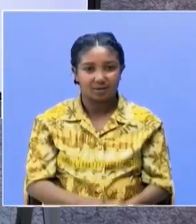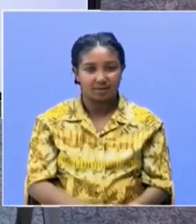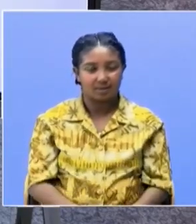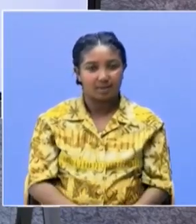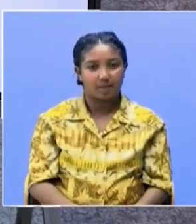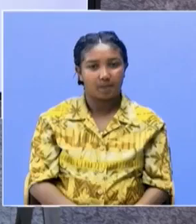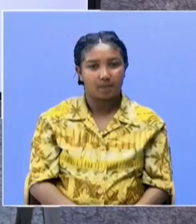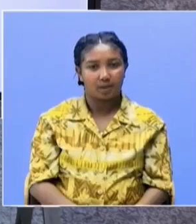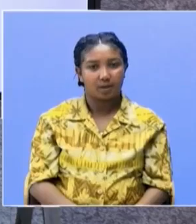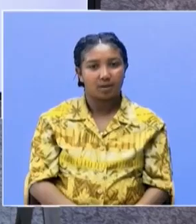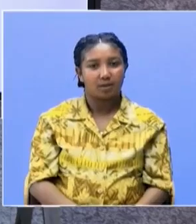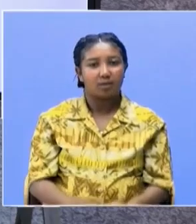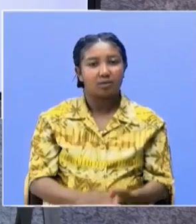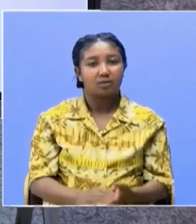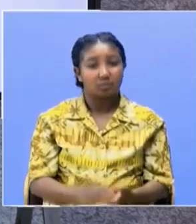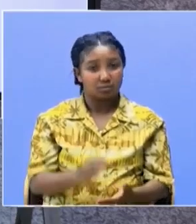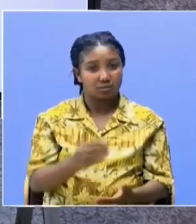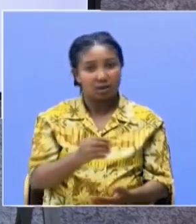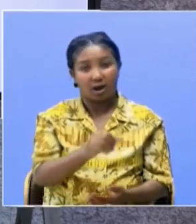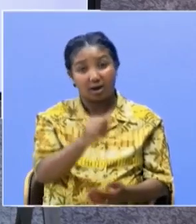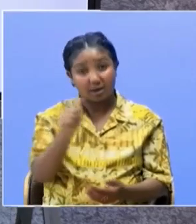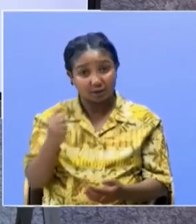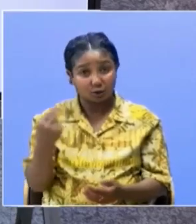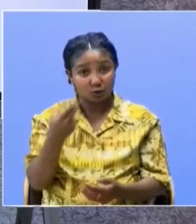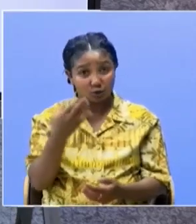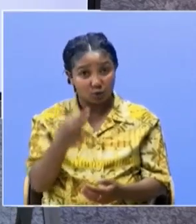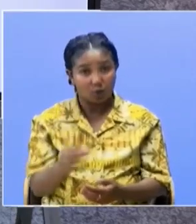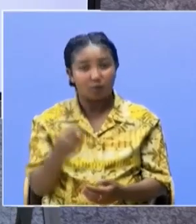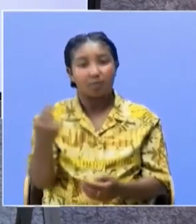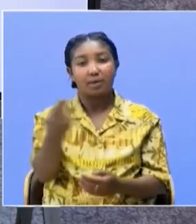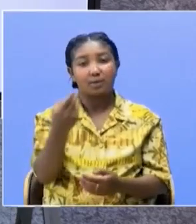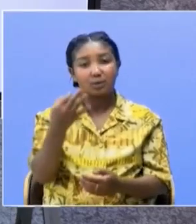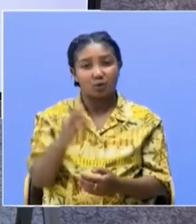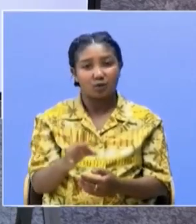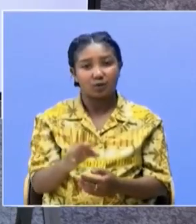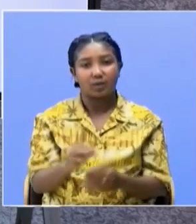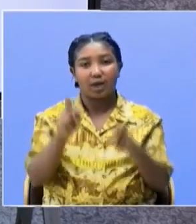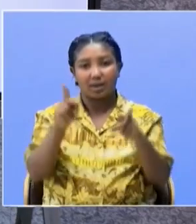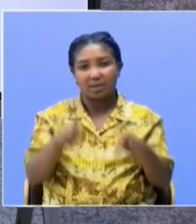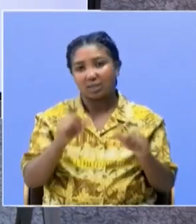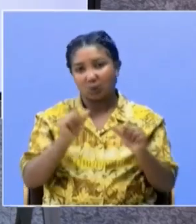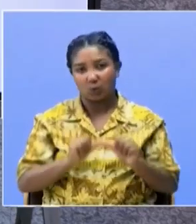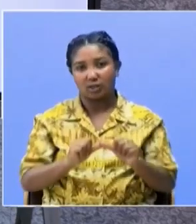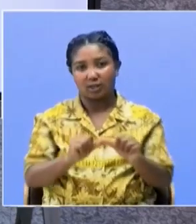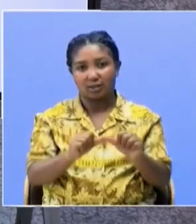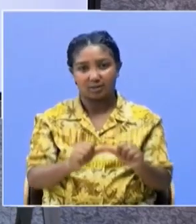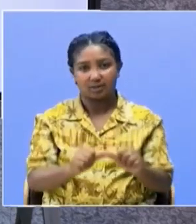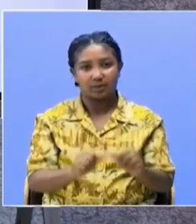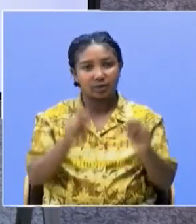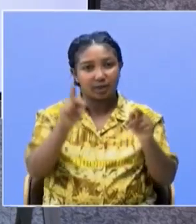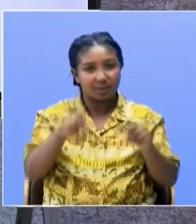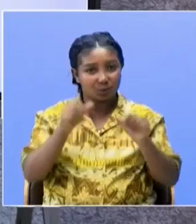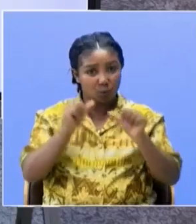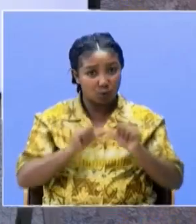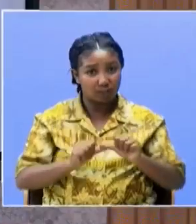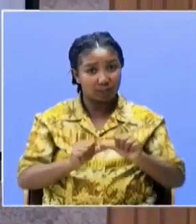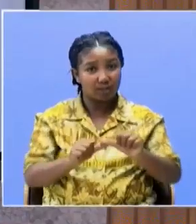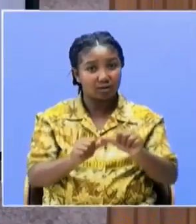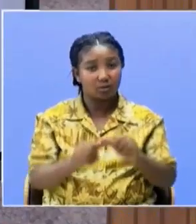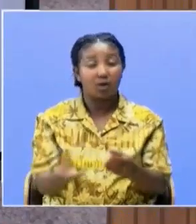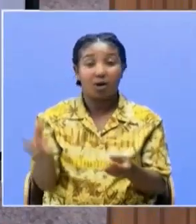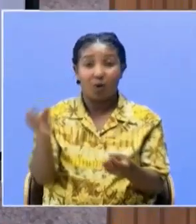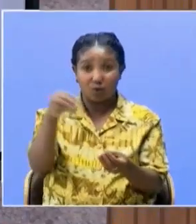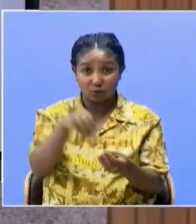good. Now we're going to see another use or purpose of the present continuous. Present continuous is